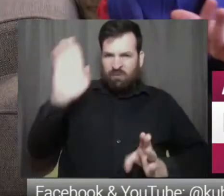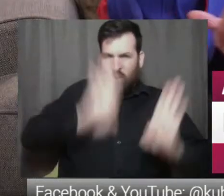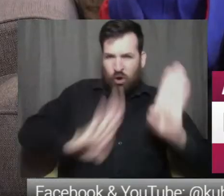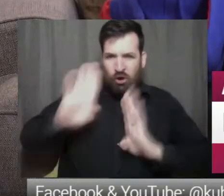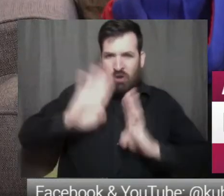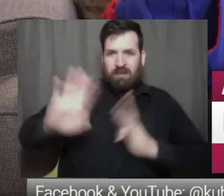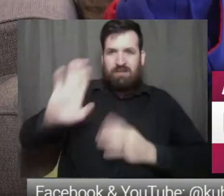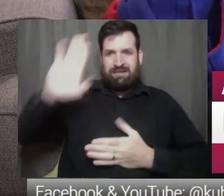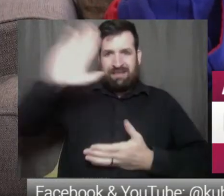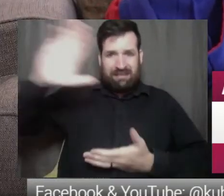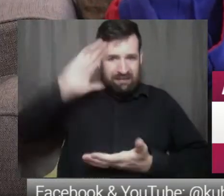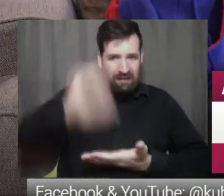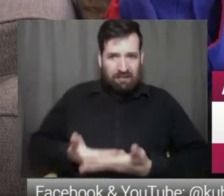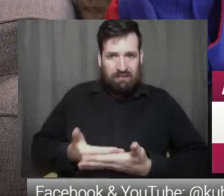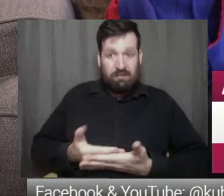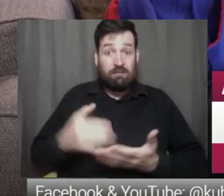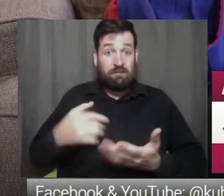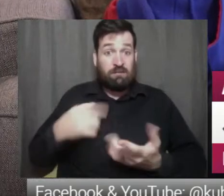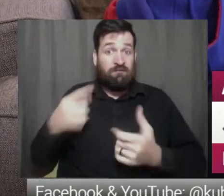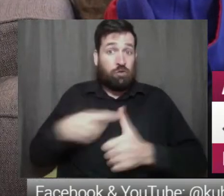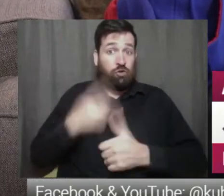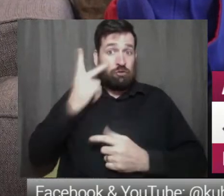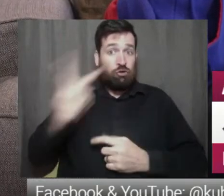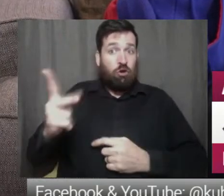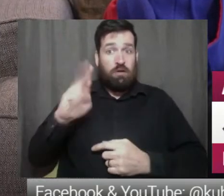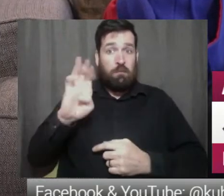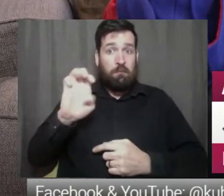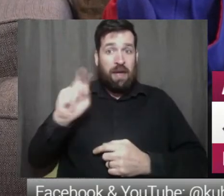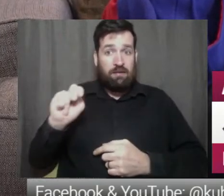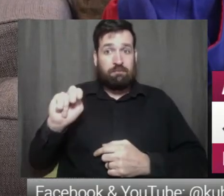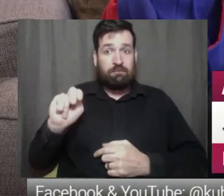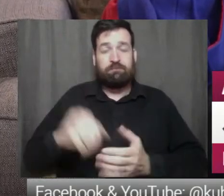first thing I saw when I came to was Ben. What was he